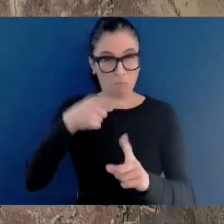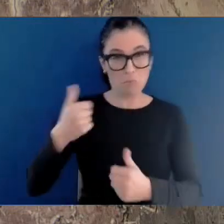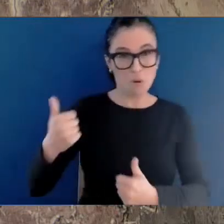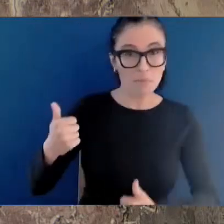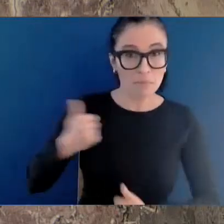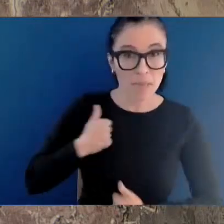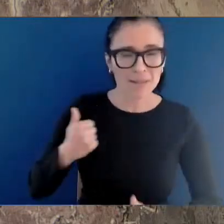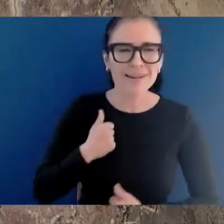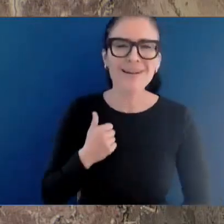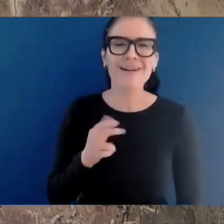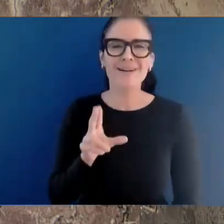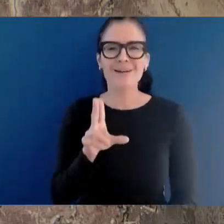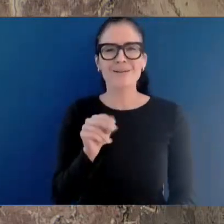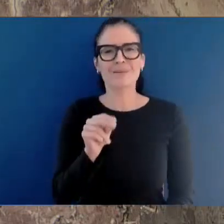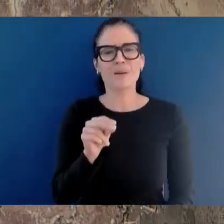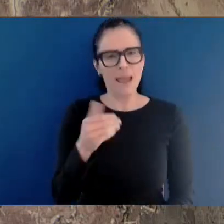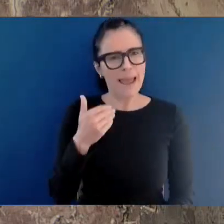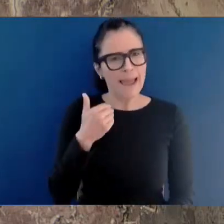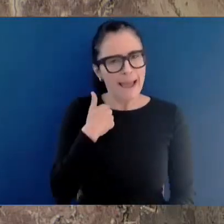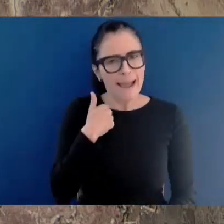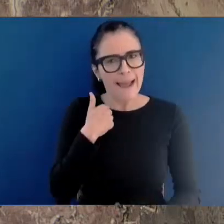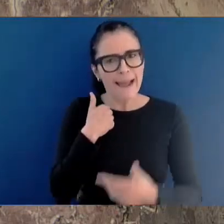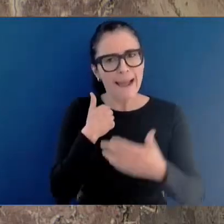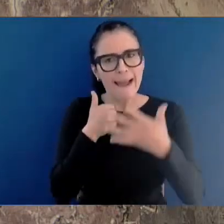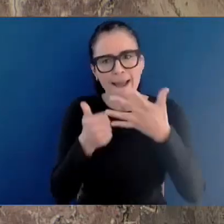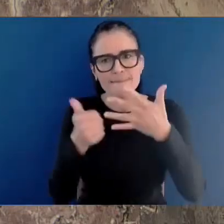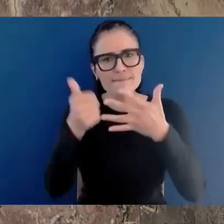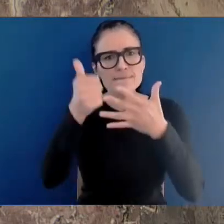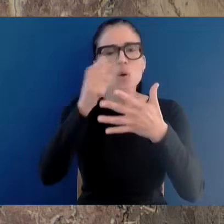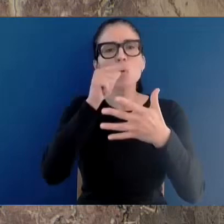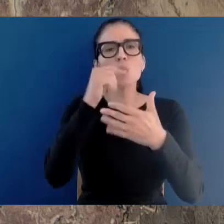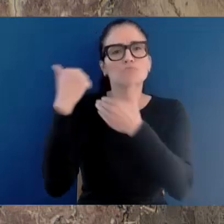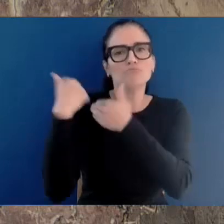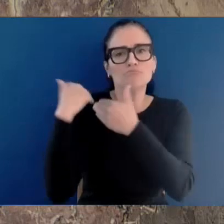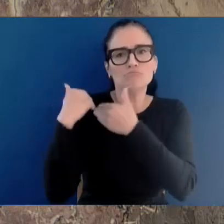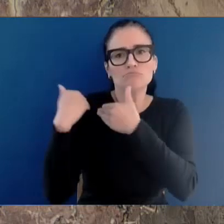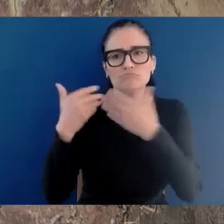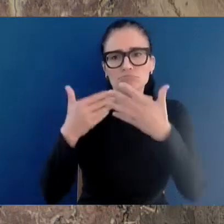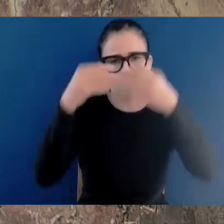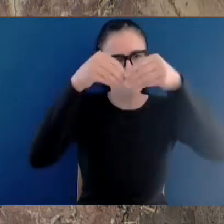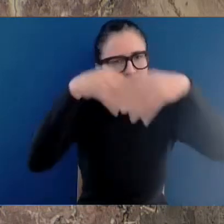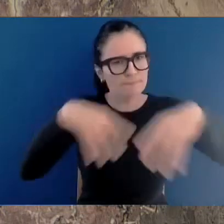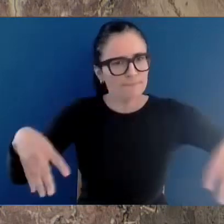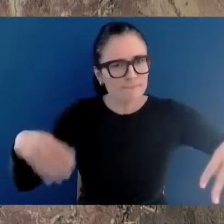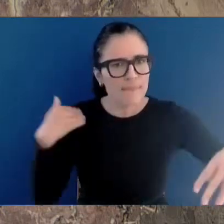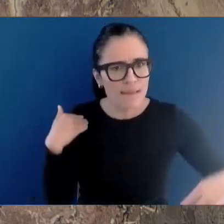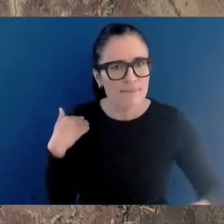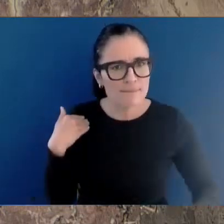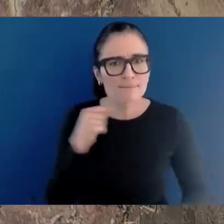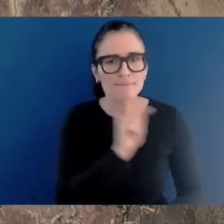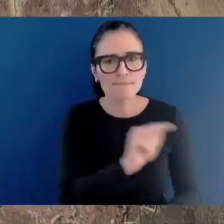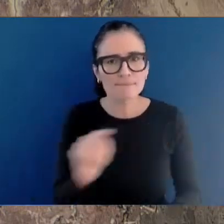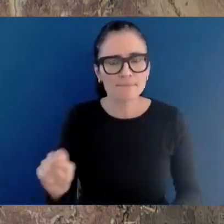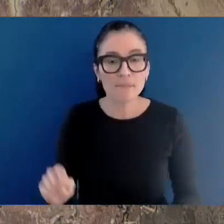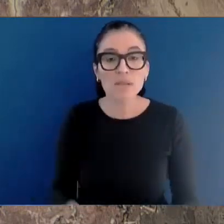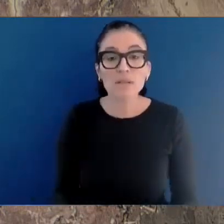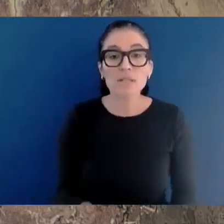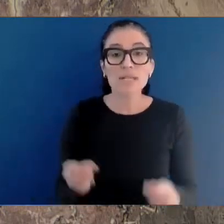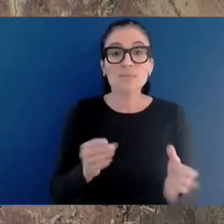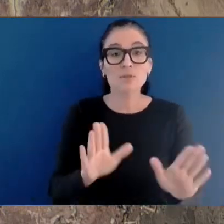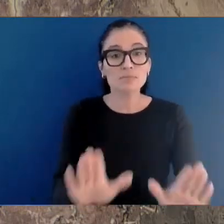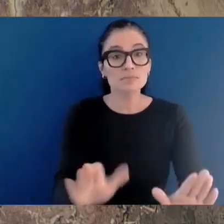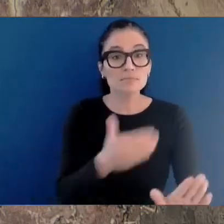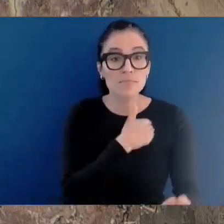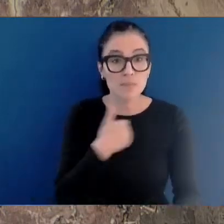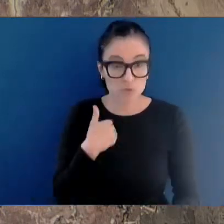Conservation Officer Service. The Solicitor General, Member. The Solicitor General and I have had